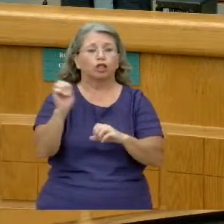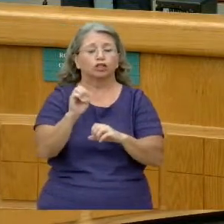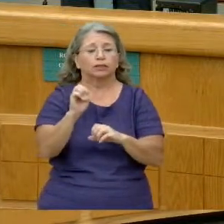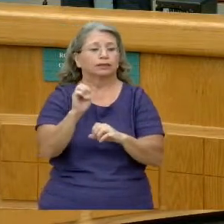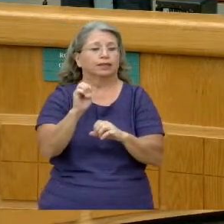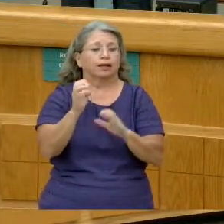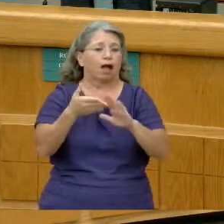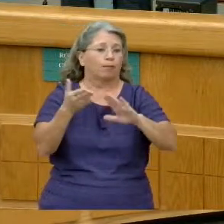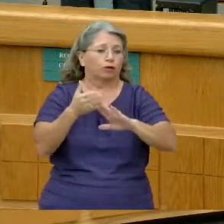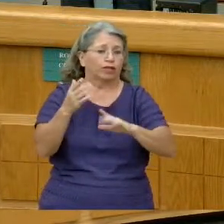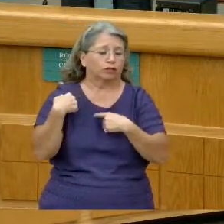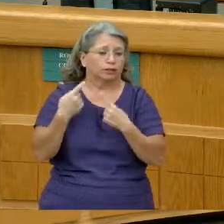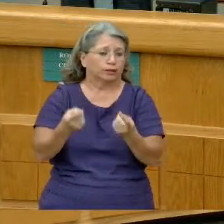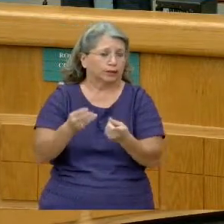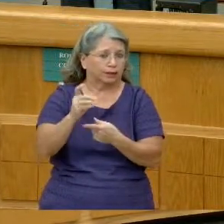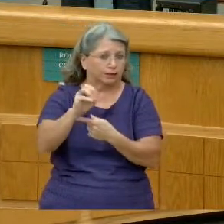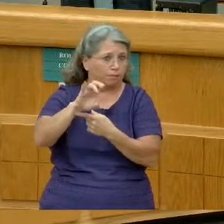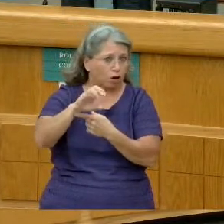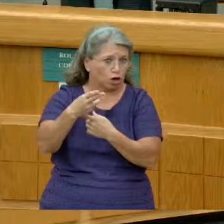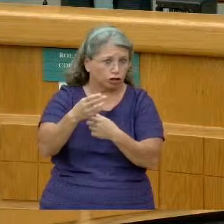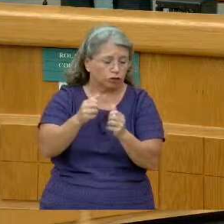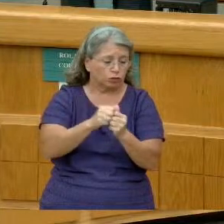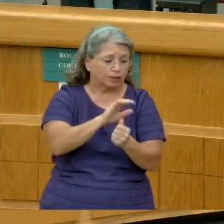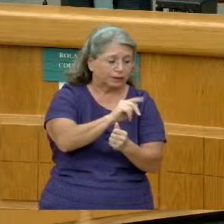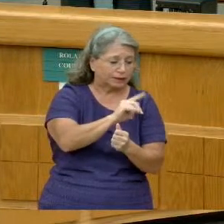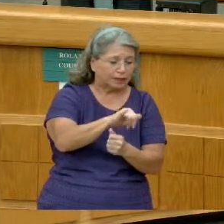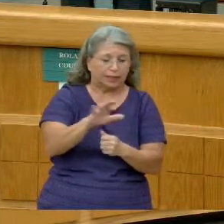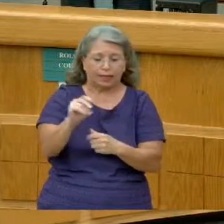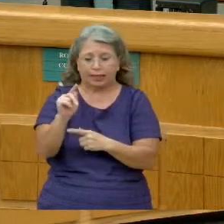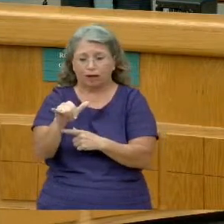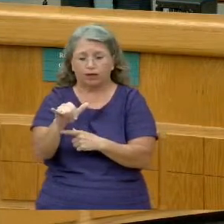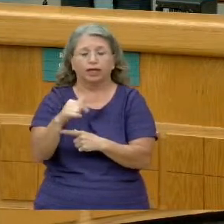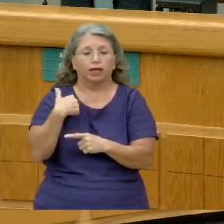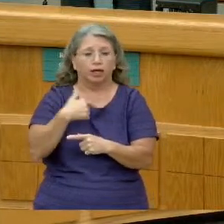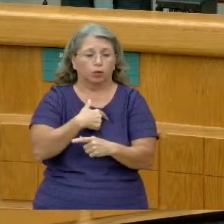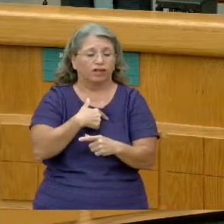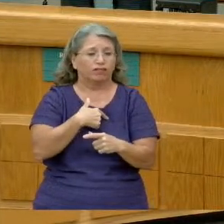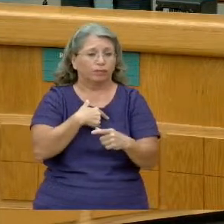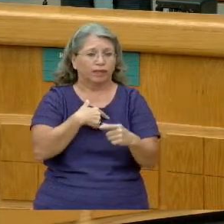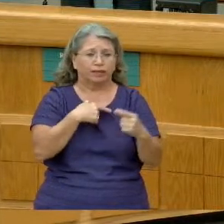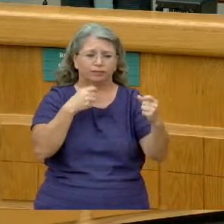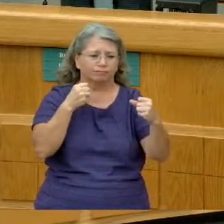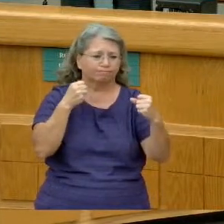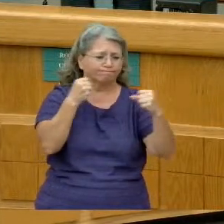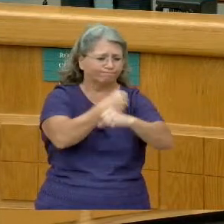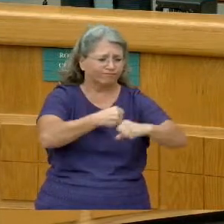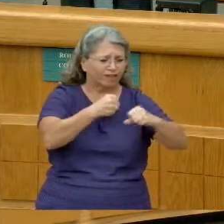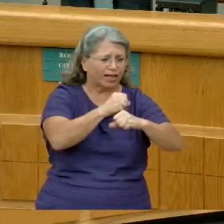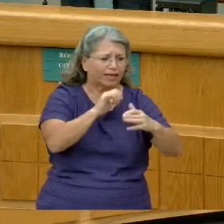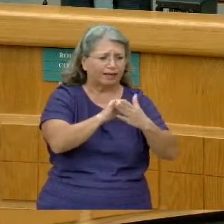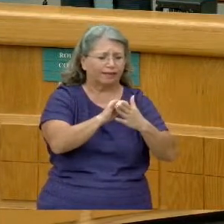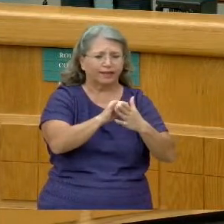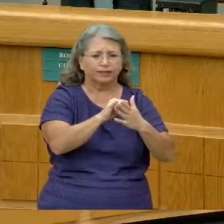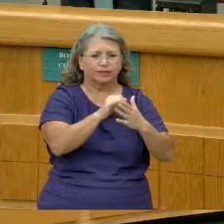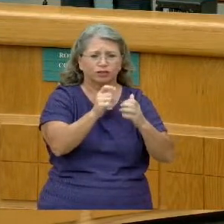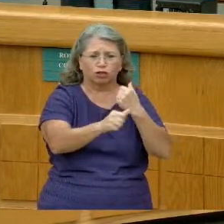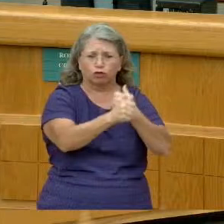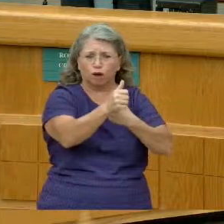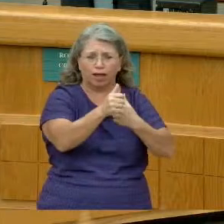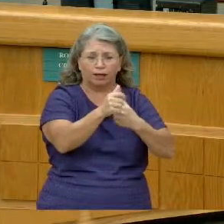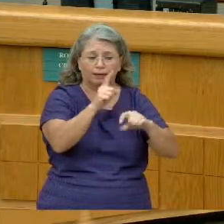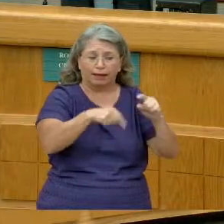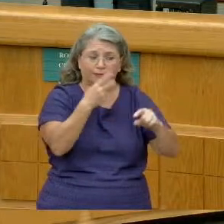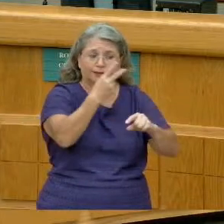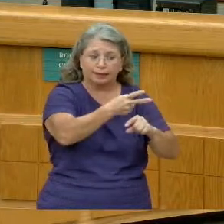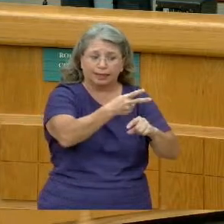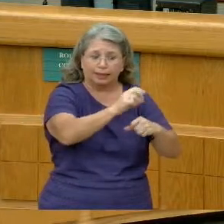while we've been combating this unbelievable invisible threat that is COVID-19, sometimes you can forget that we live